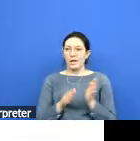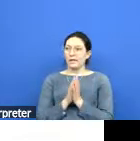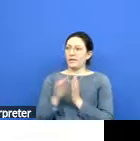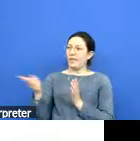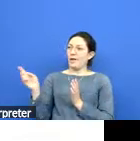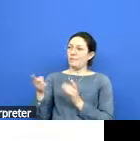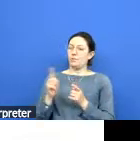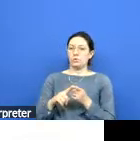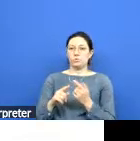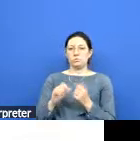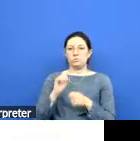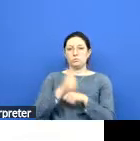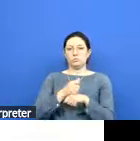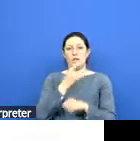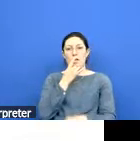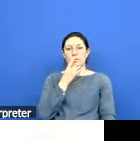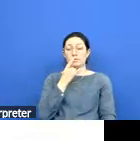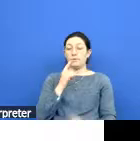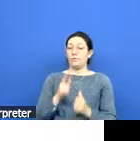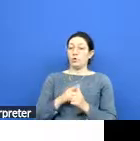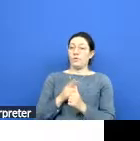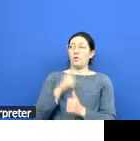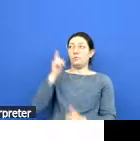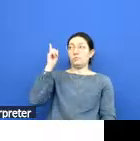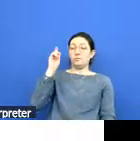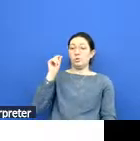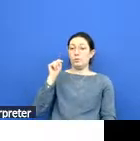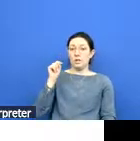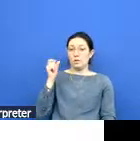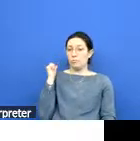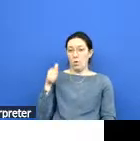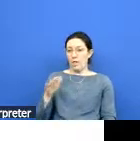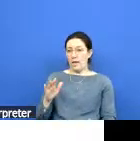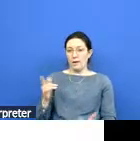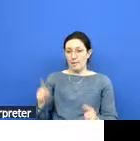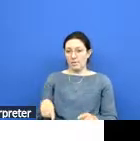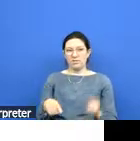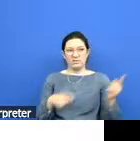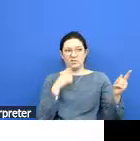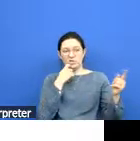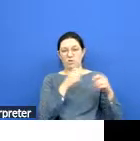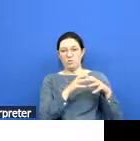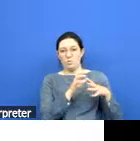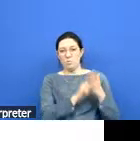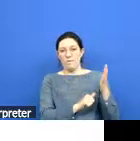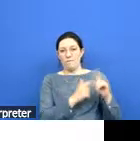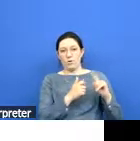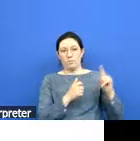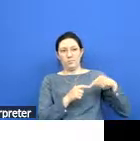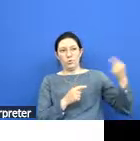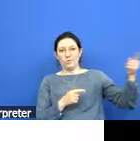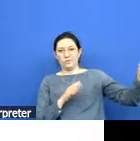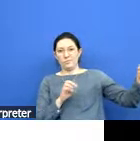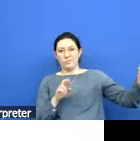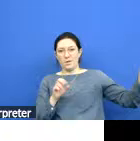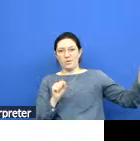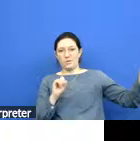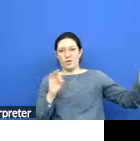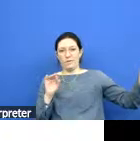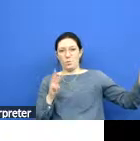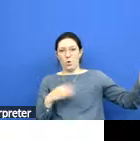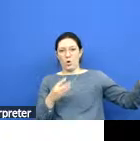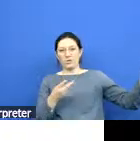New York State DOT wouldn't let it go in, just as they removed the one across from Beers of the World because it doesn't warrant it